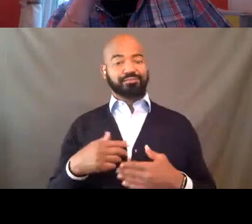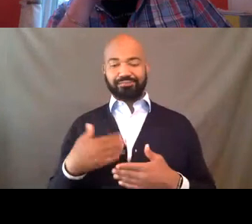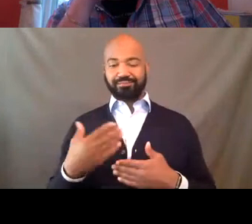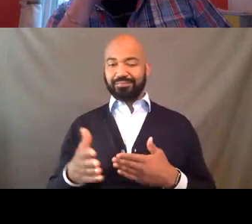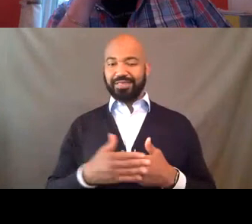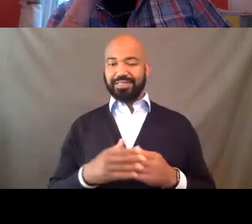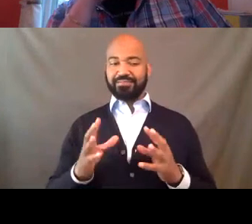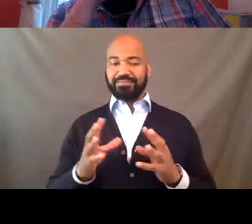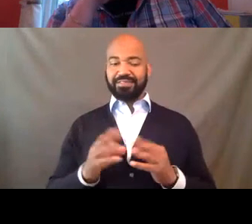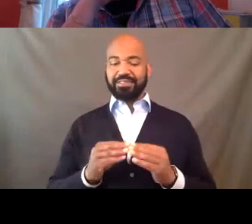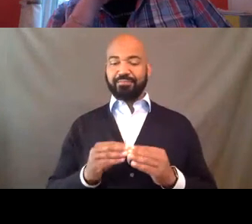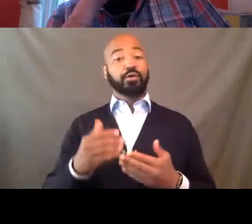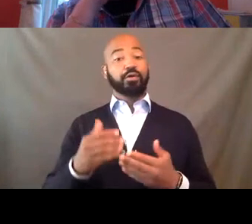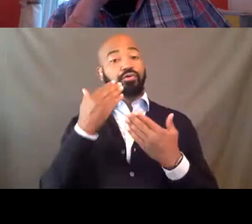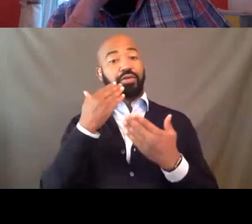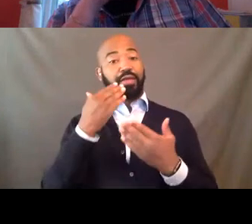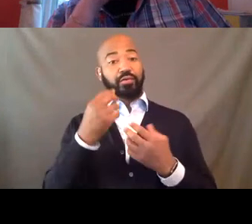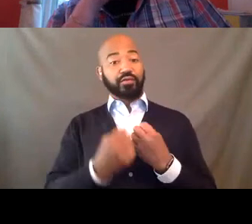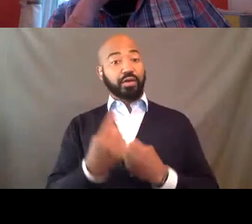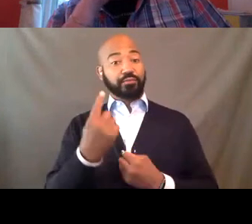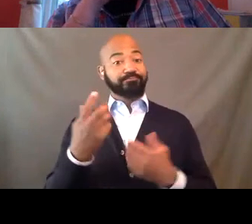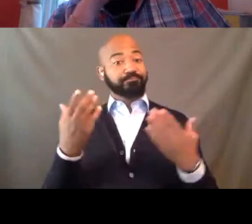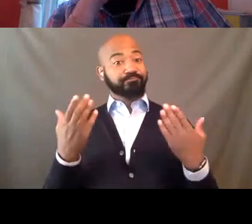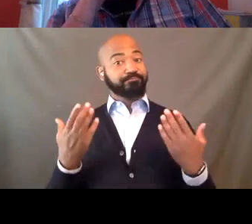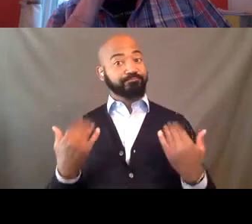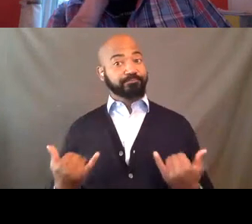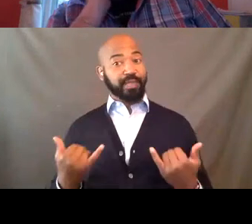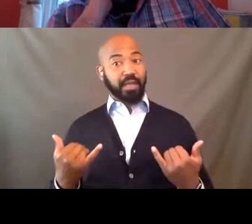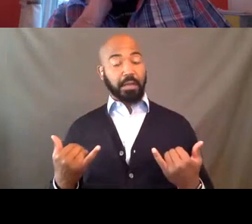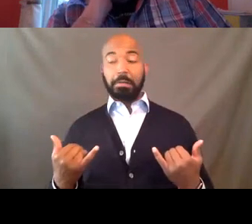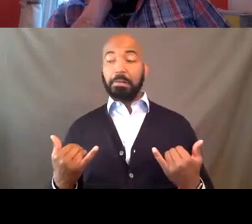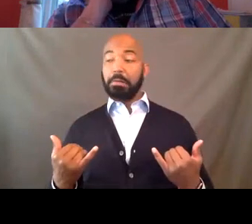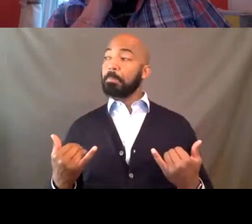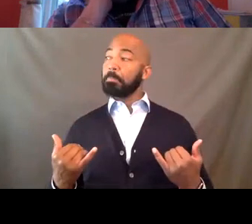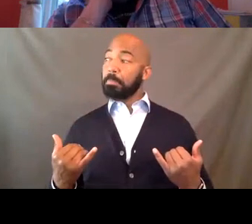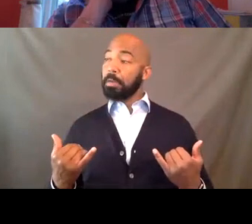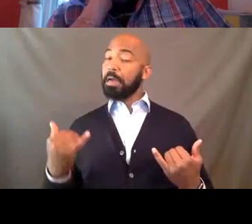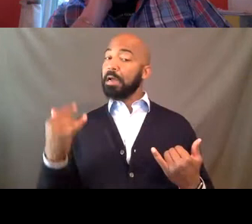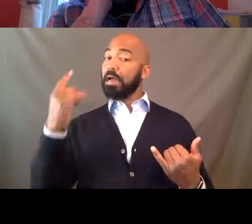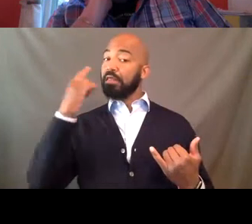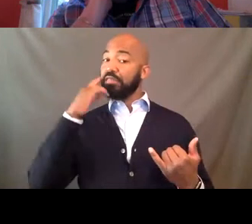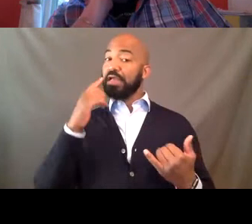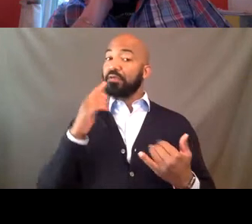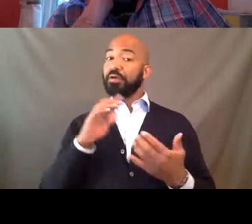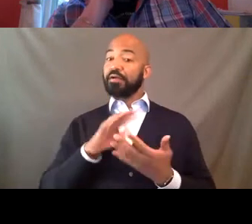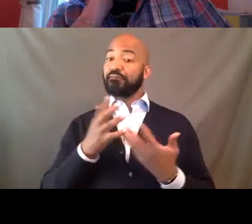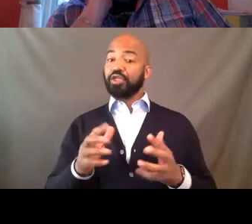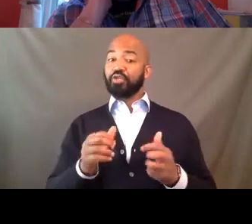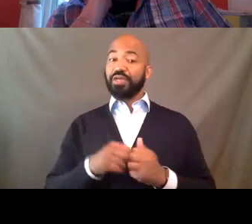all. And with that, I think we're done with this activity.